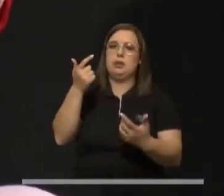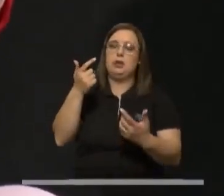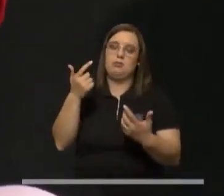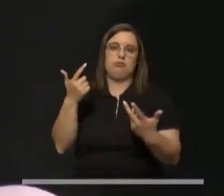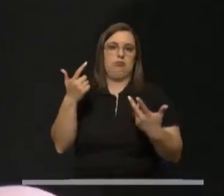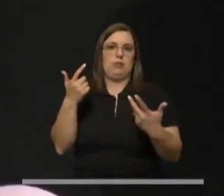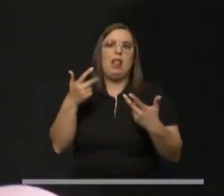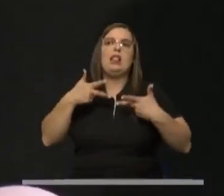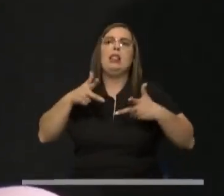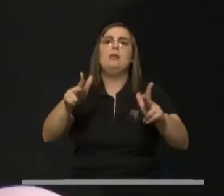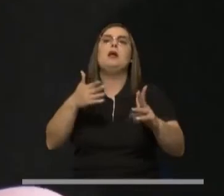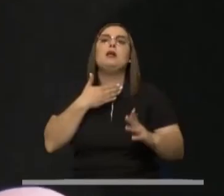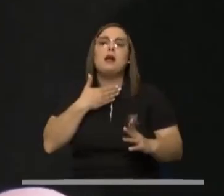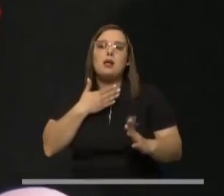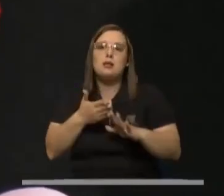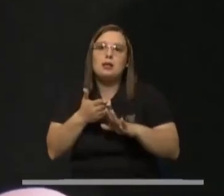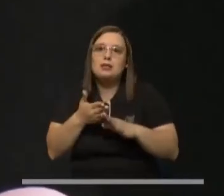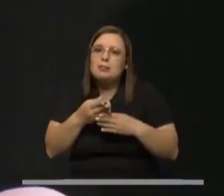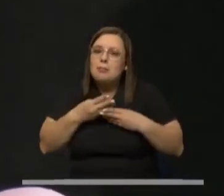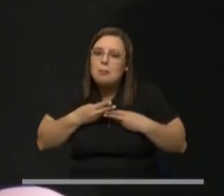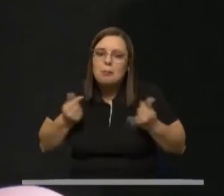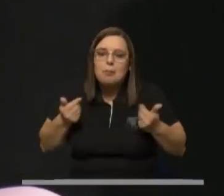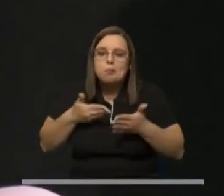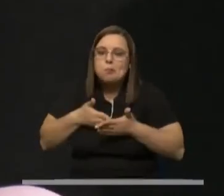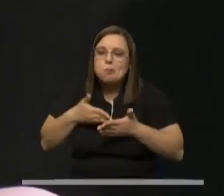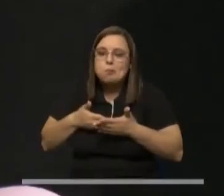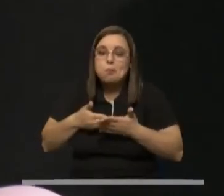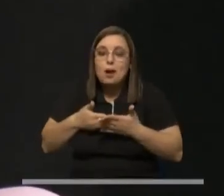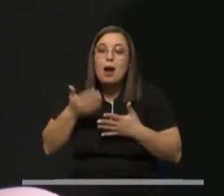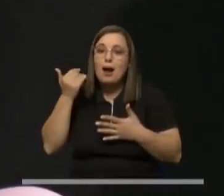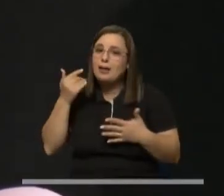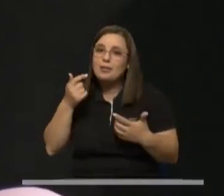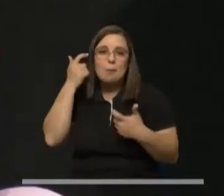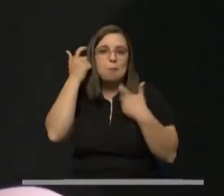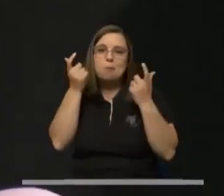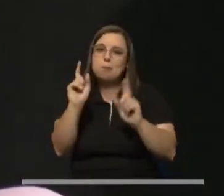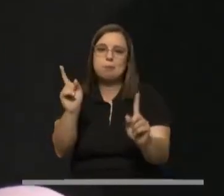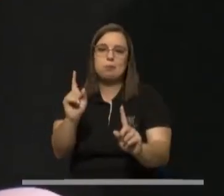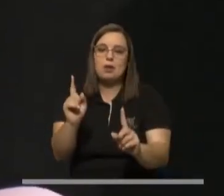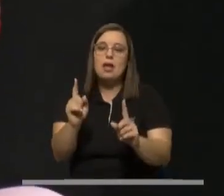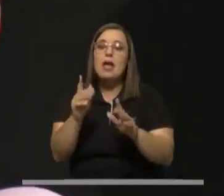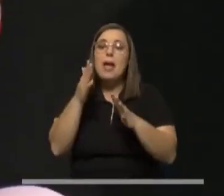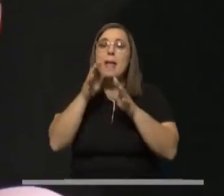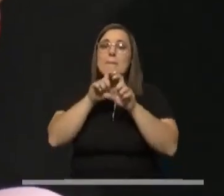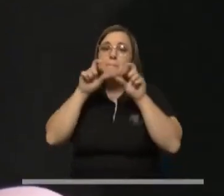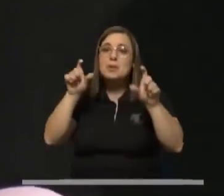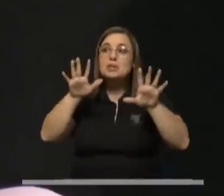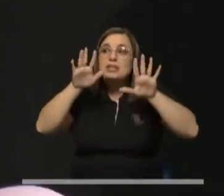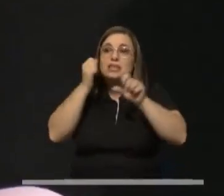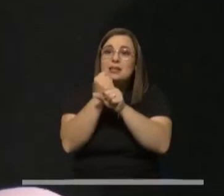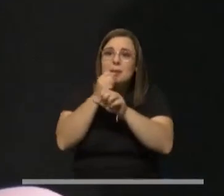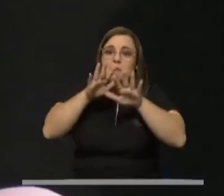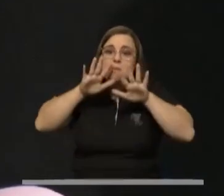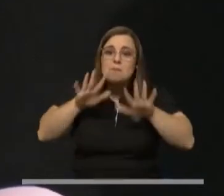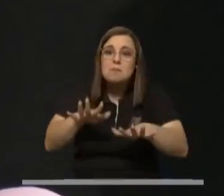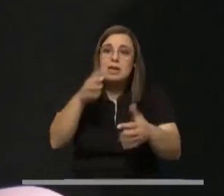measurements, with restrictions to their freedoms, and hundreds of millions of